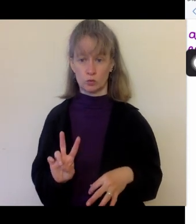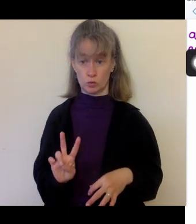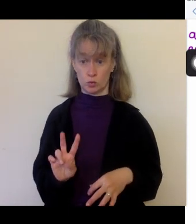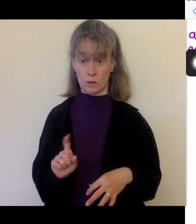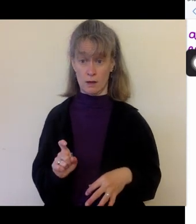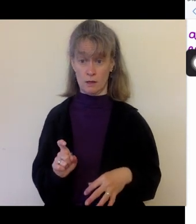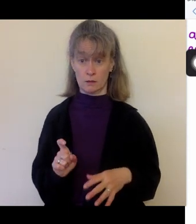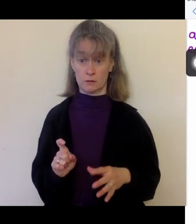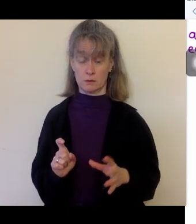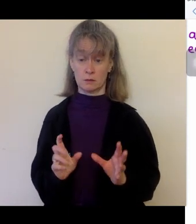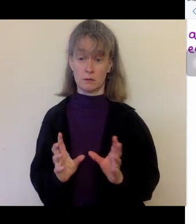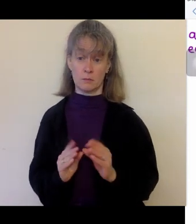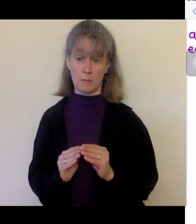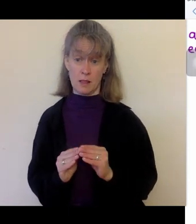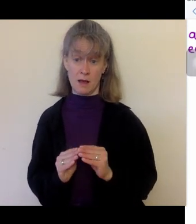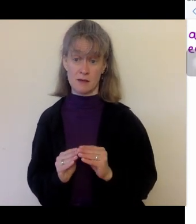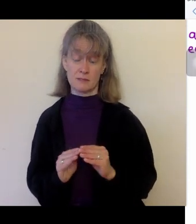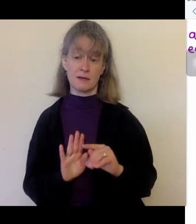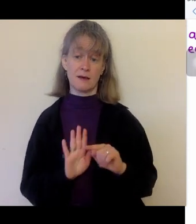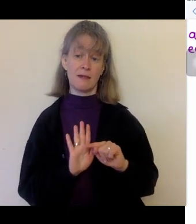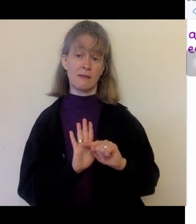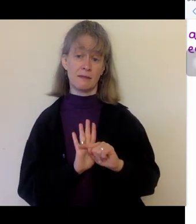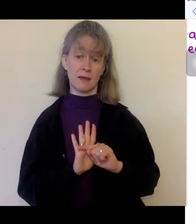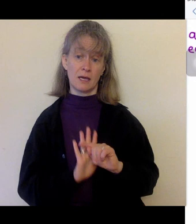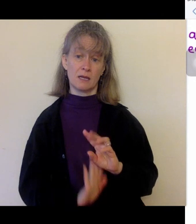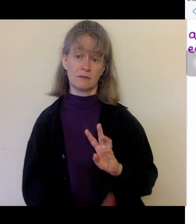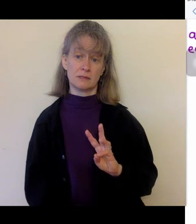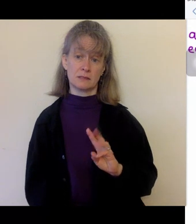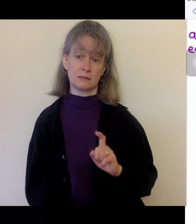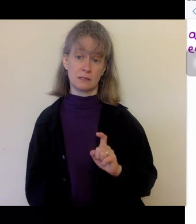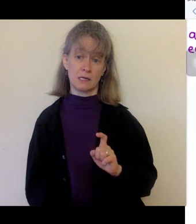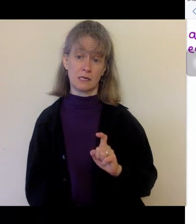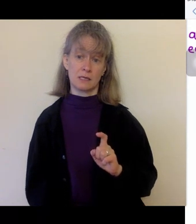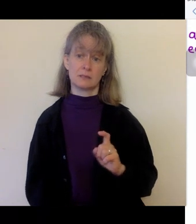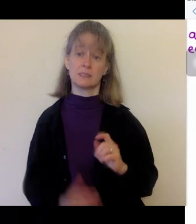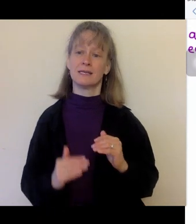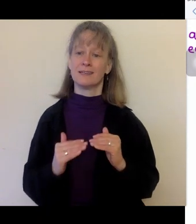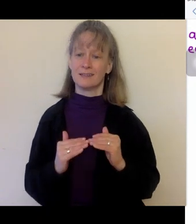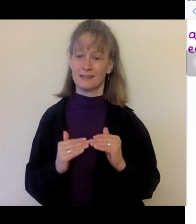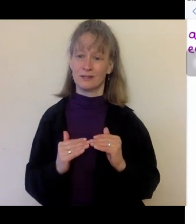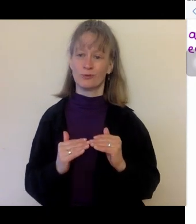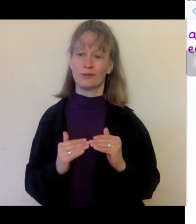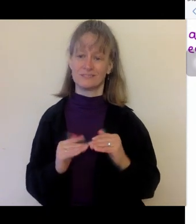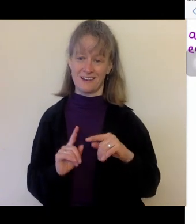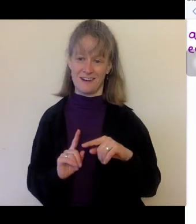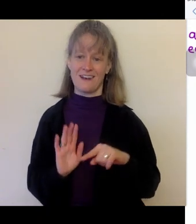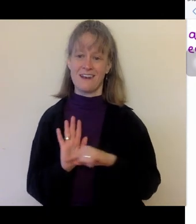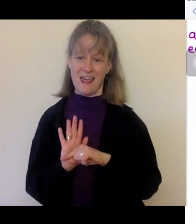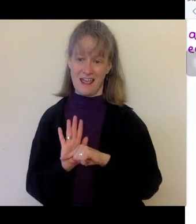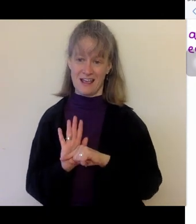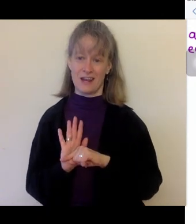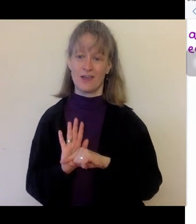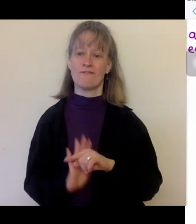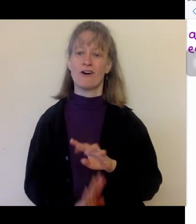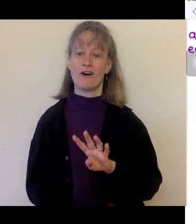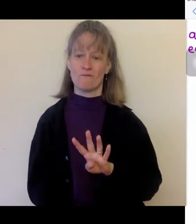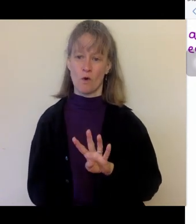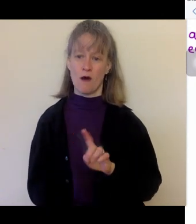2x plus negative 6x equals negative 4x.